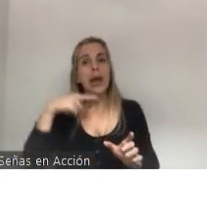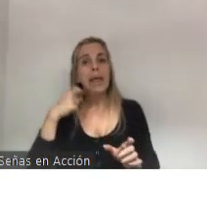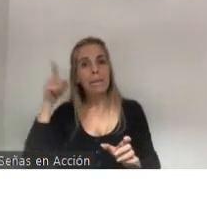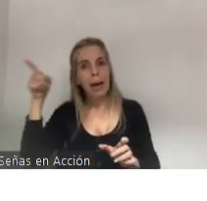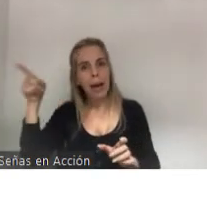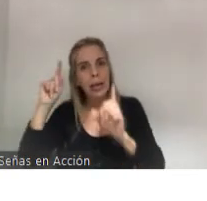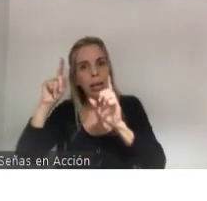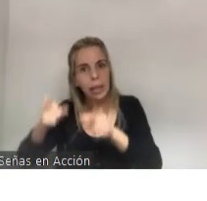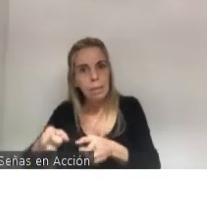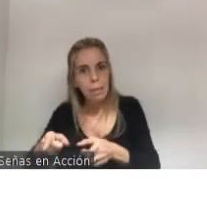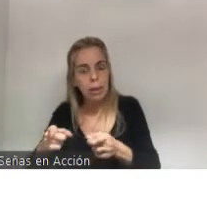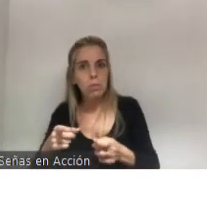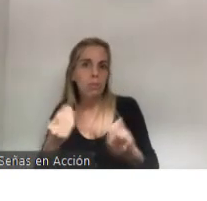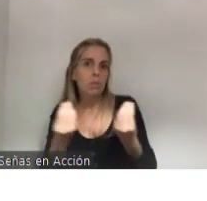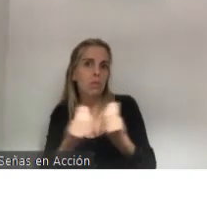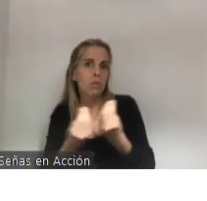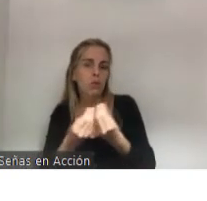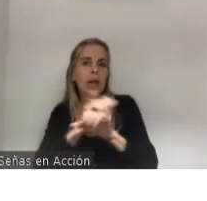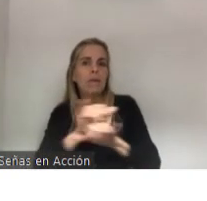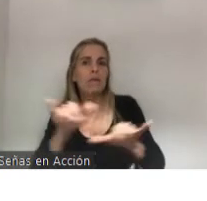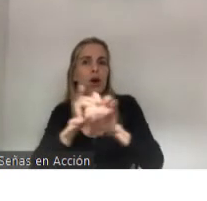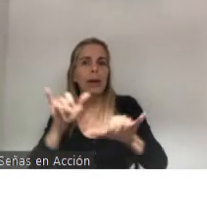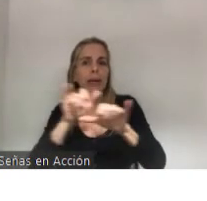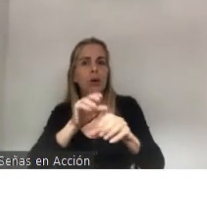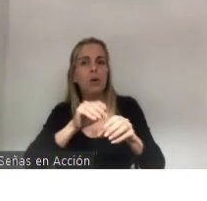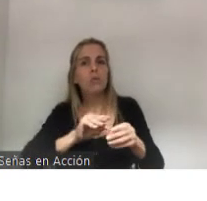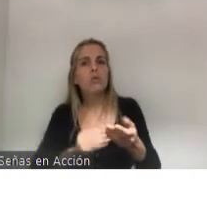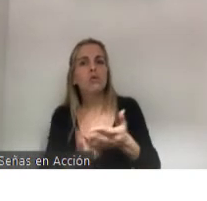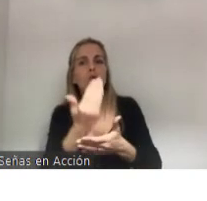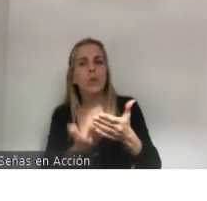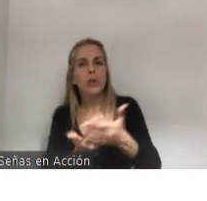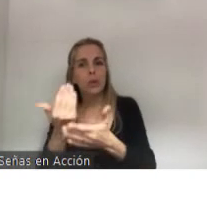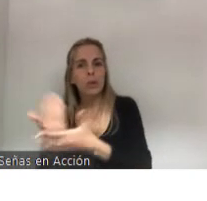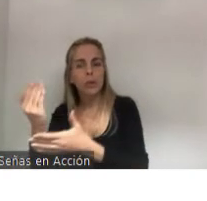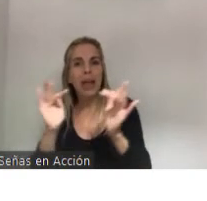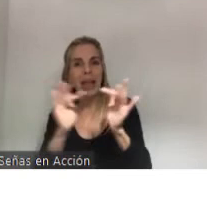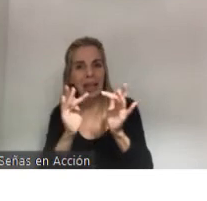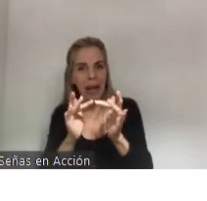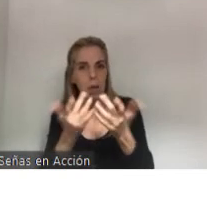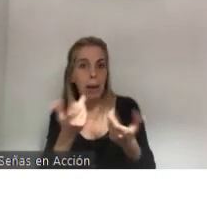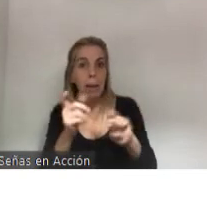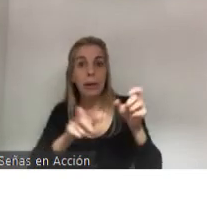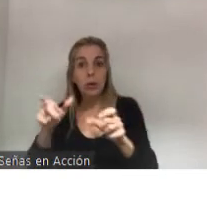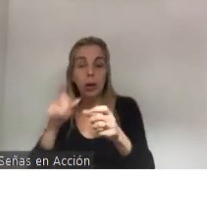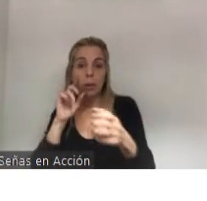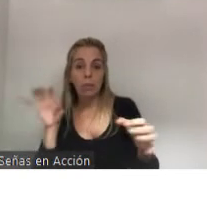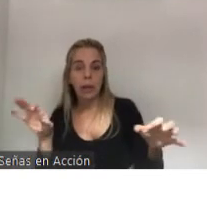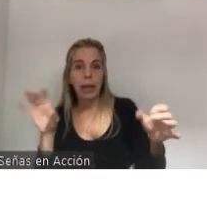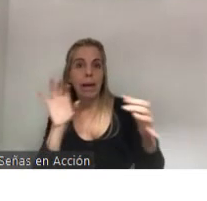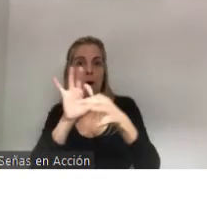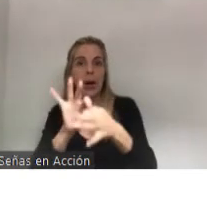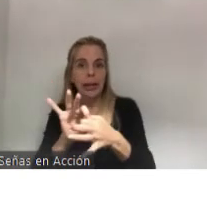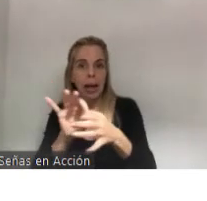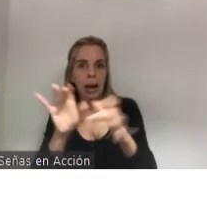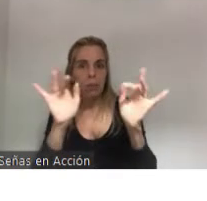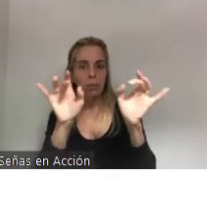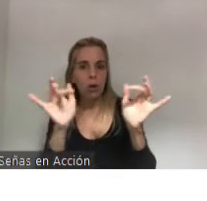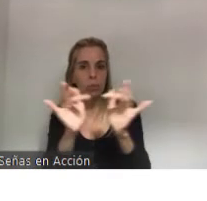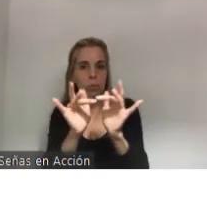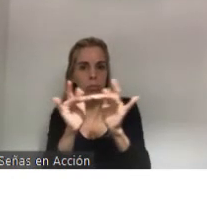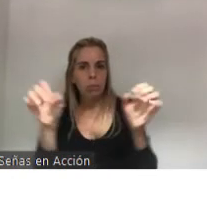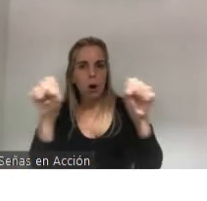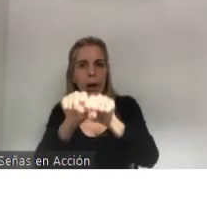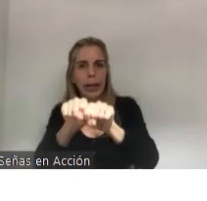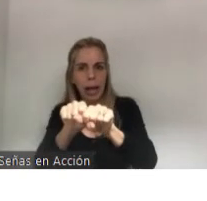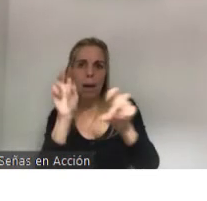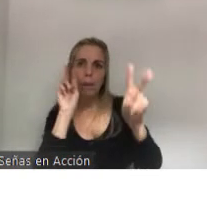Spain, culture posted many things on the web so that many people could get entertained. So culture made the